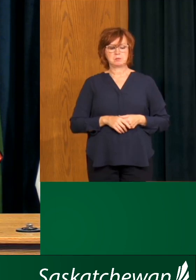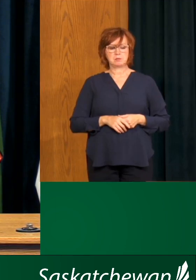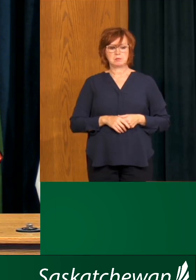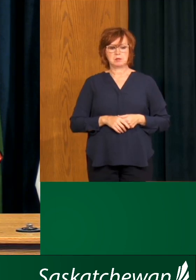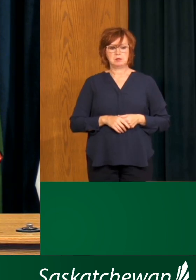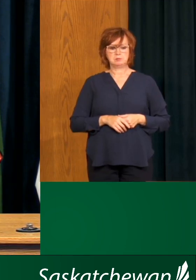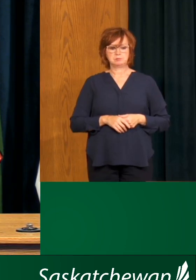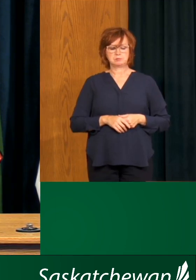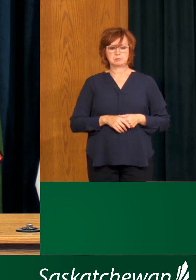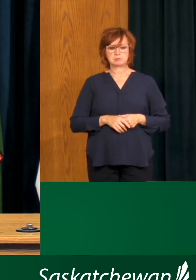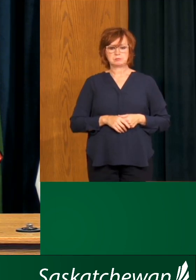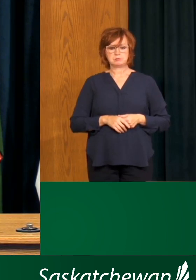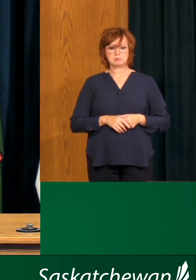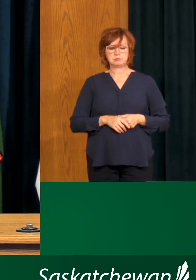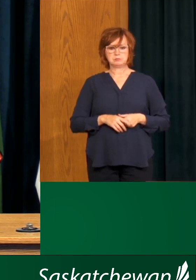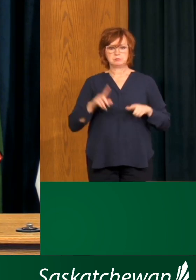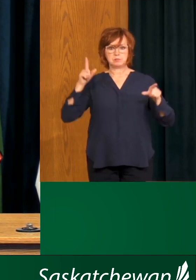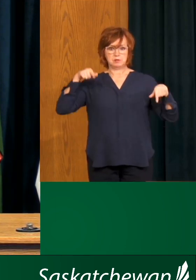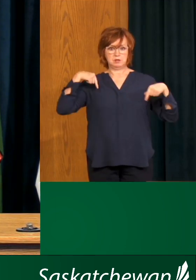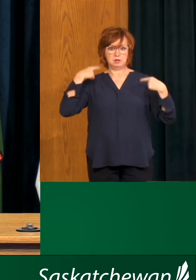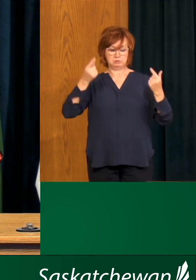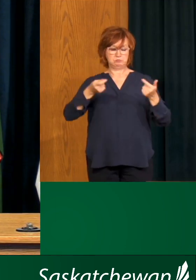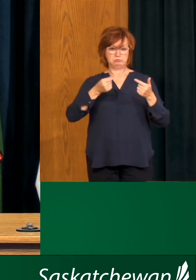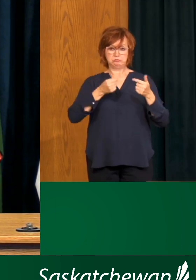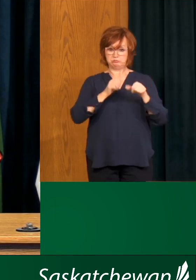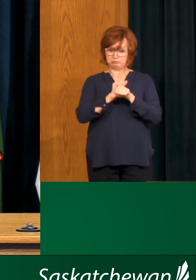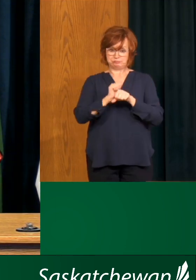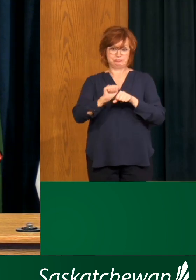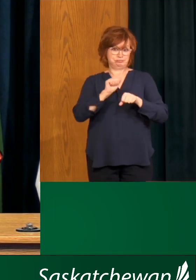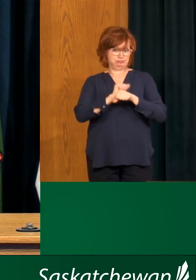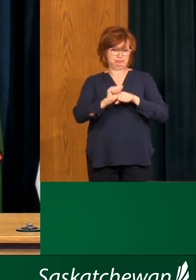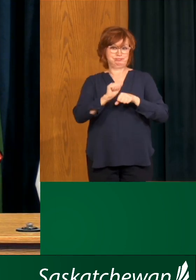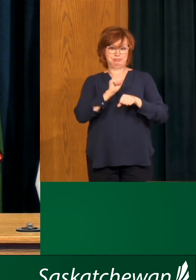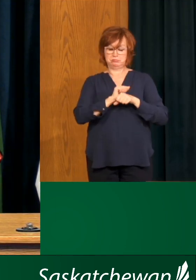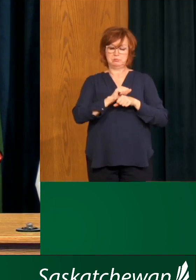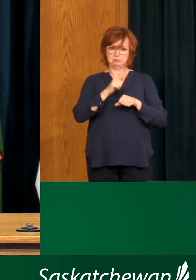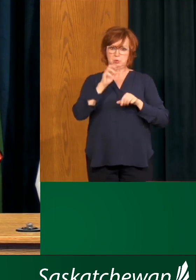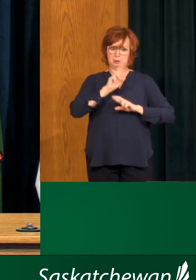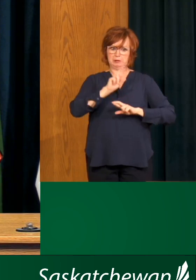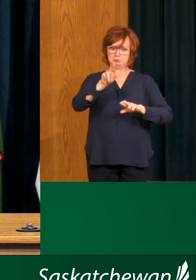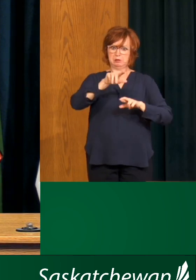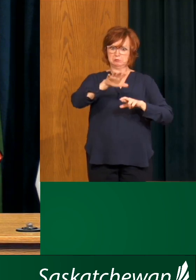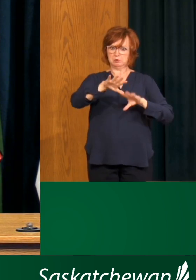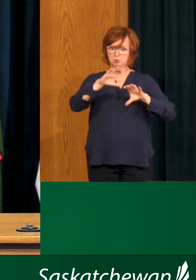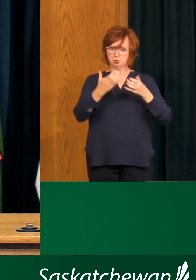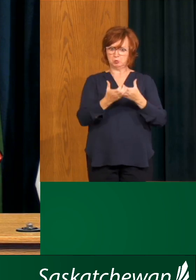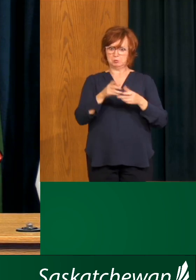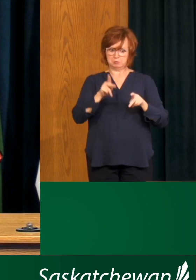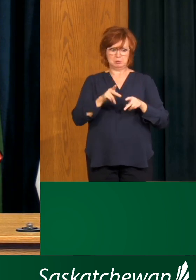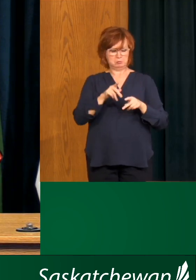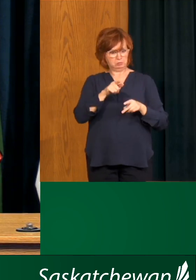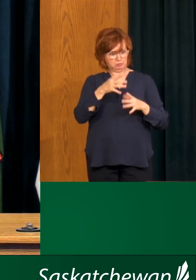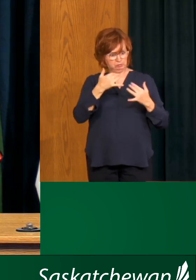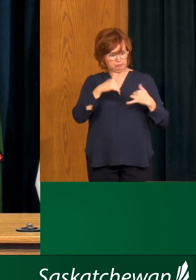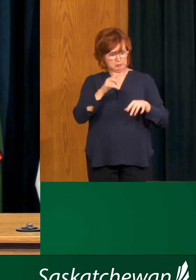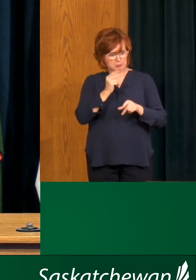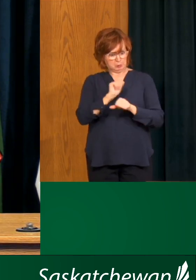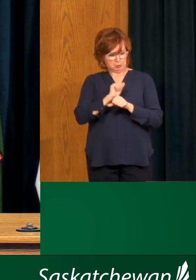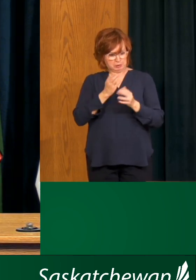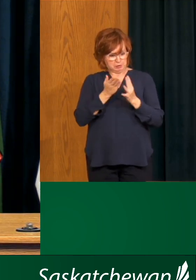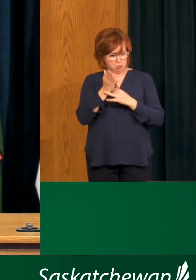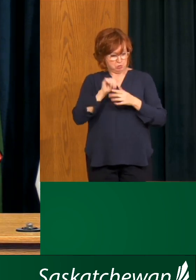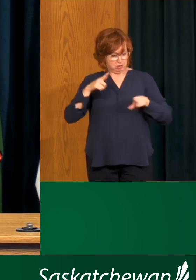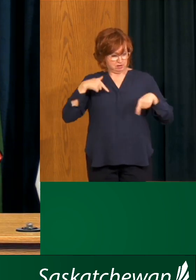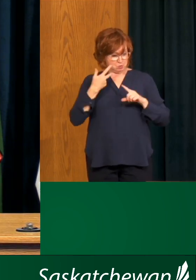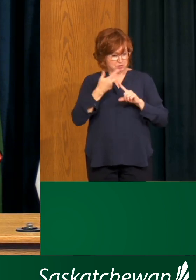throughout the pandemic. There is, you think of the agri-food industry and the fertilizer that has come